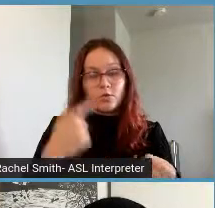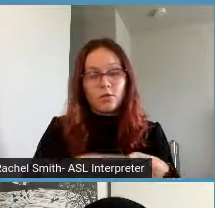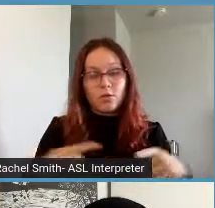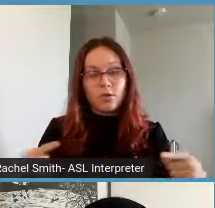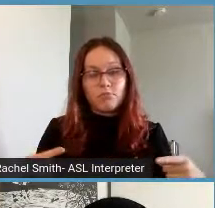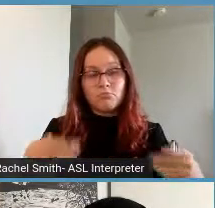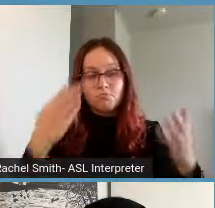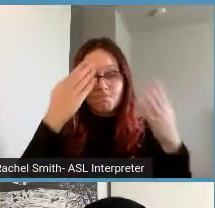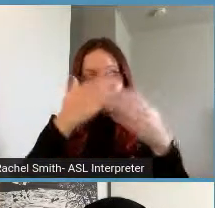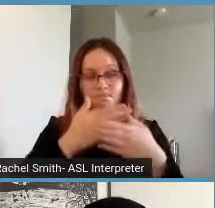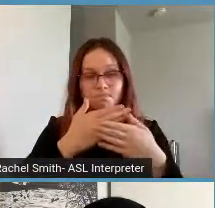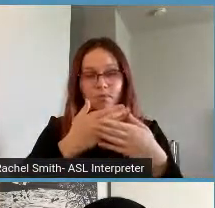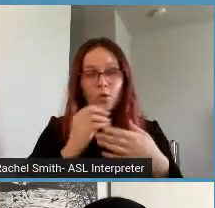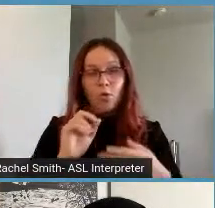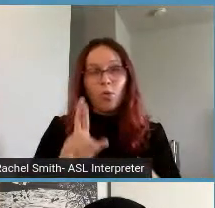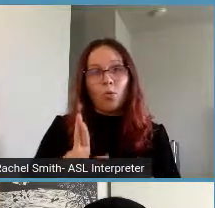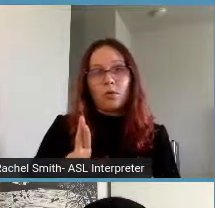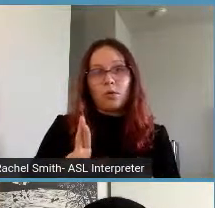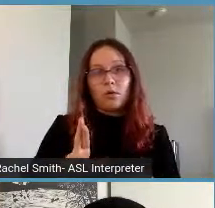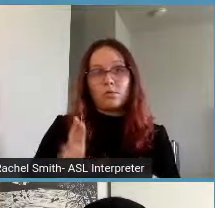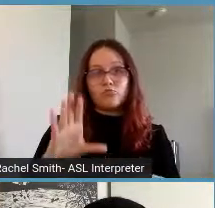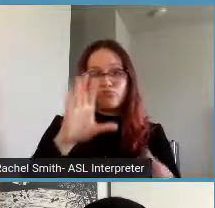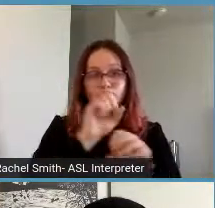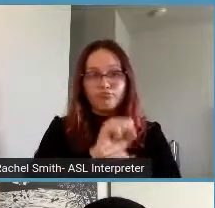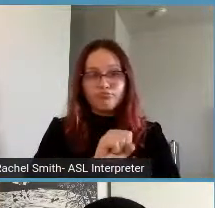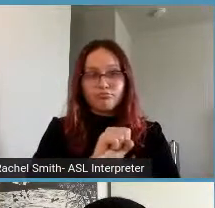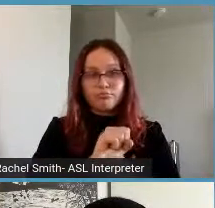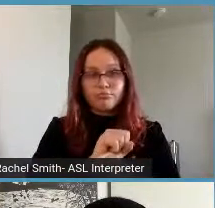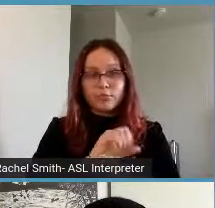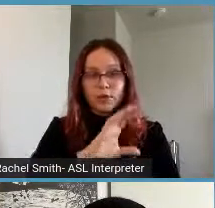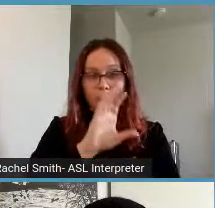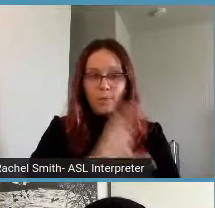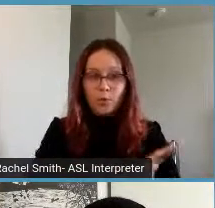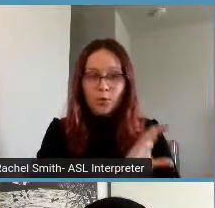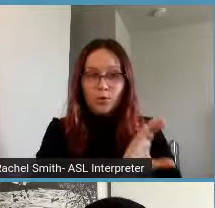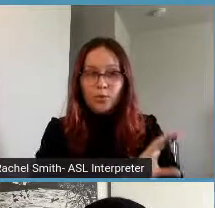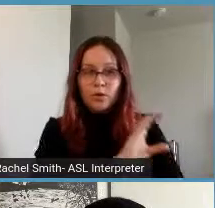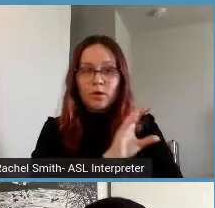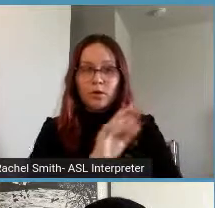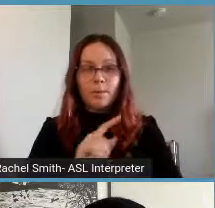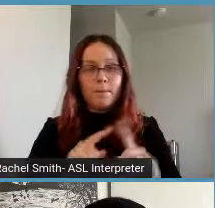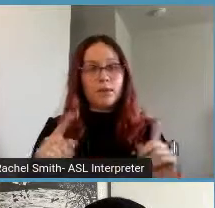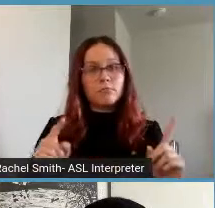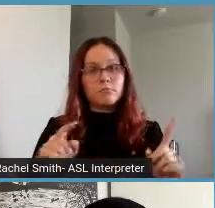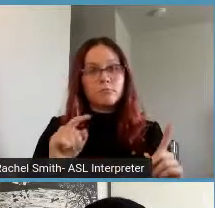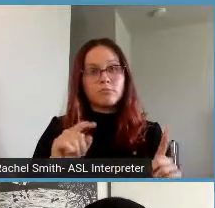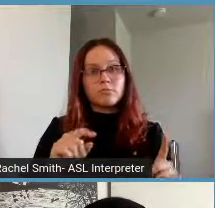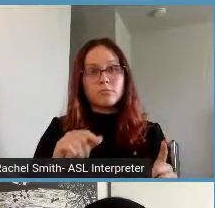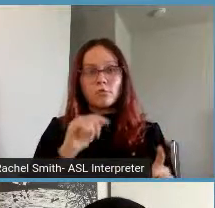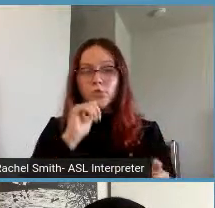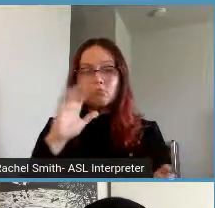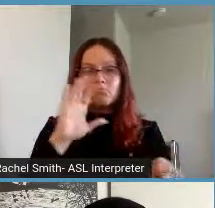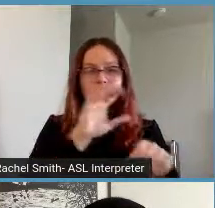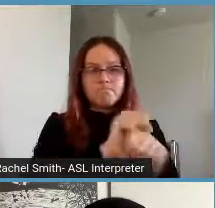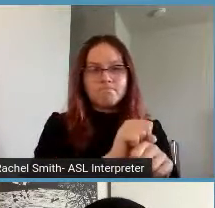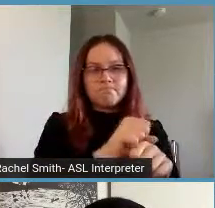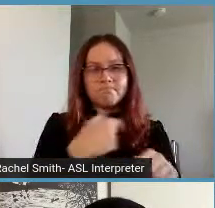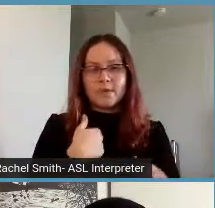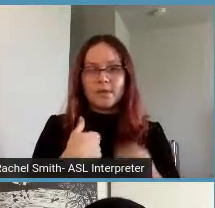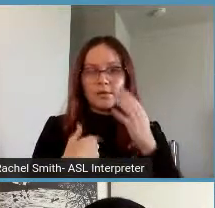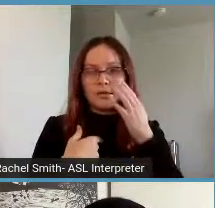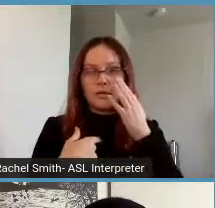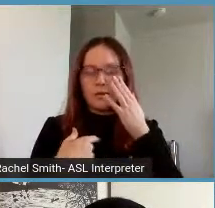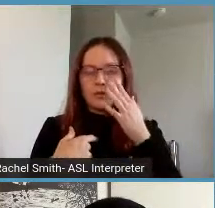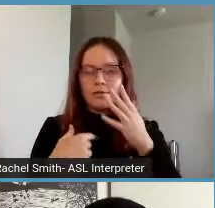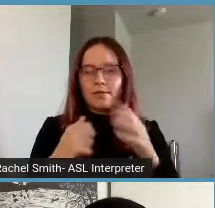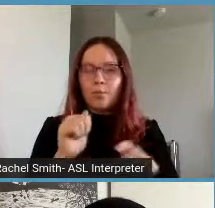off your computer or simply walk away. But don't call me out. Instead, practice